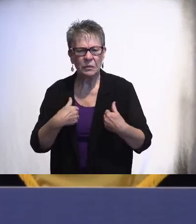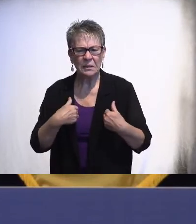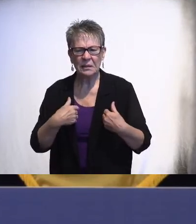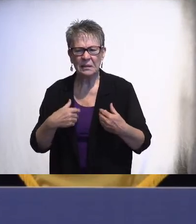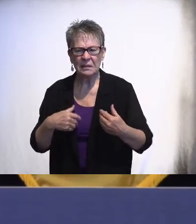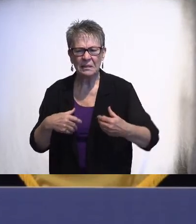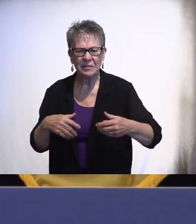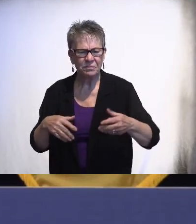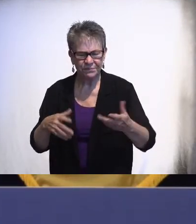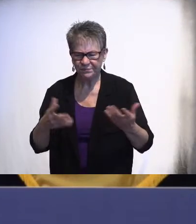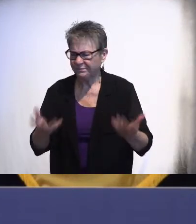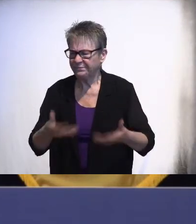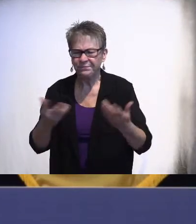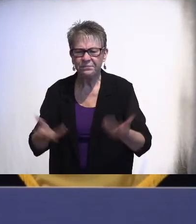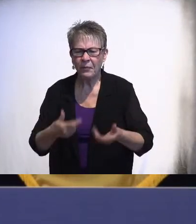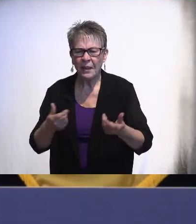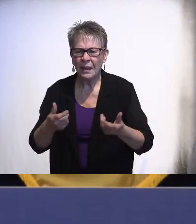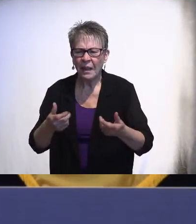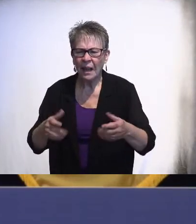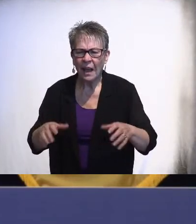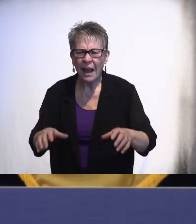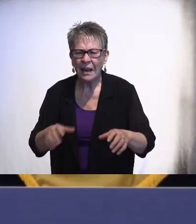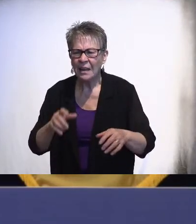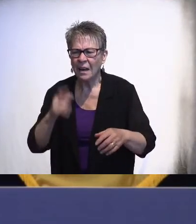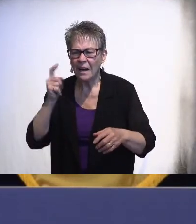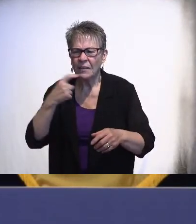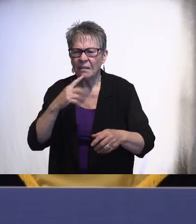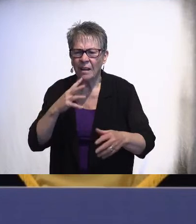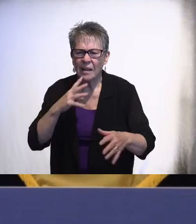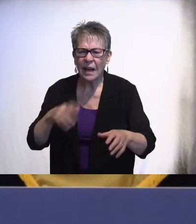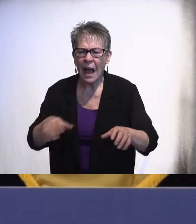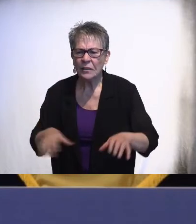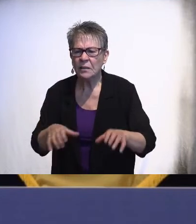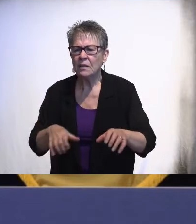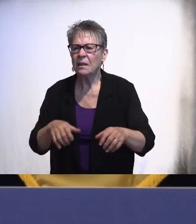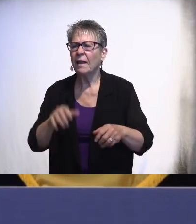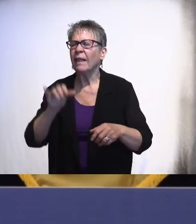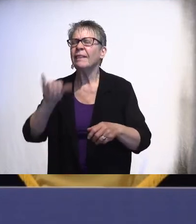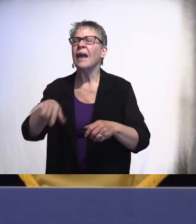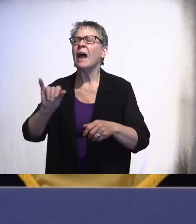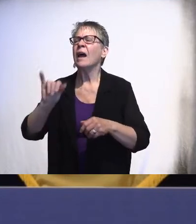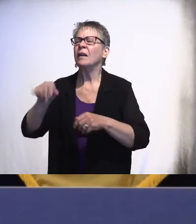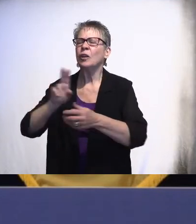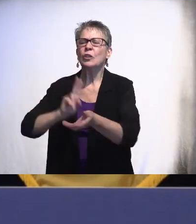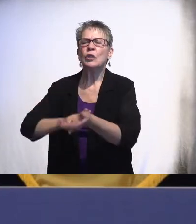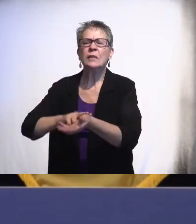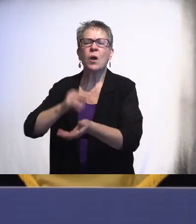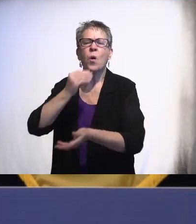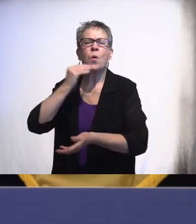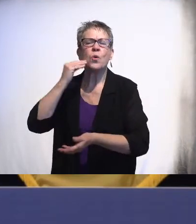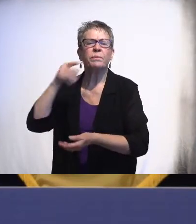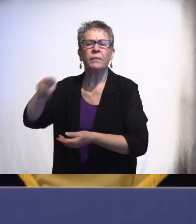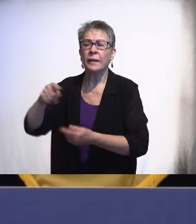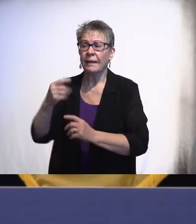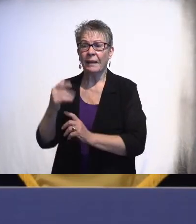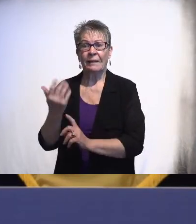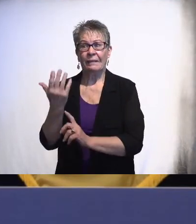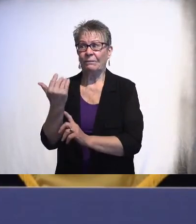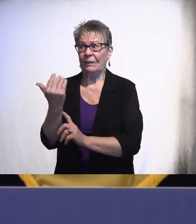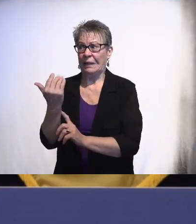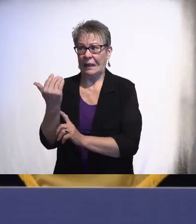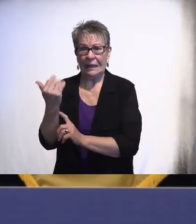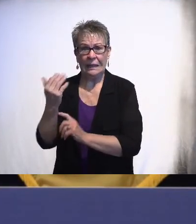but they're in my mouth as well. That report on the 15 nursing homes is unacceptable. So she and I and the teams are looking